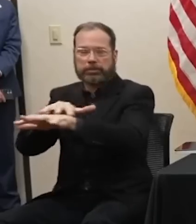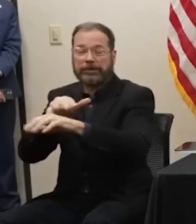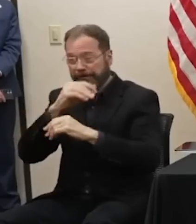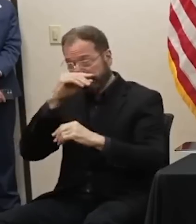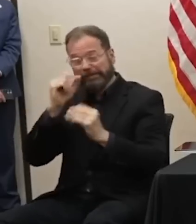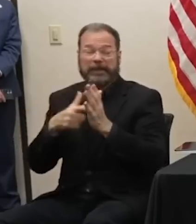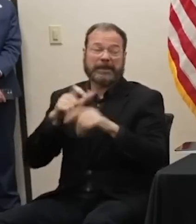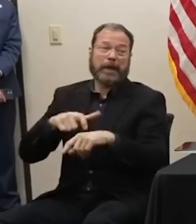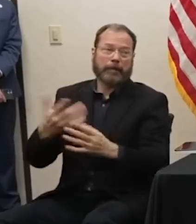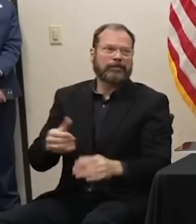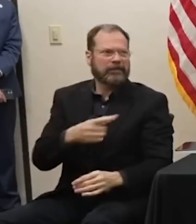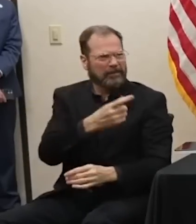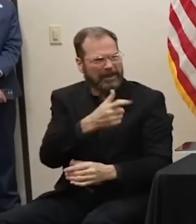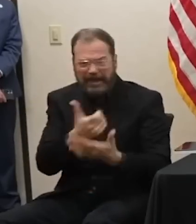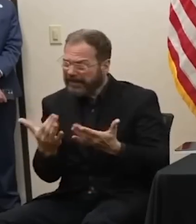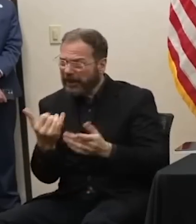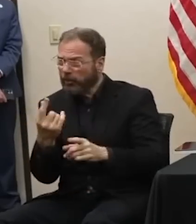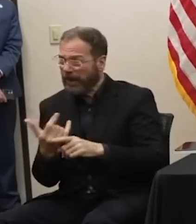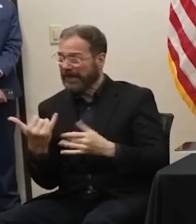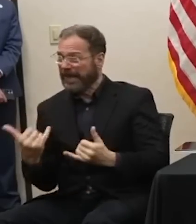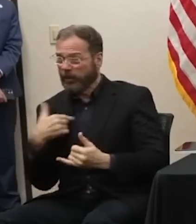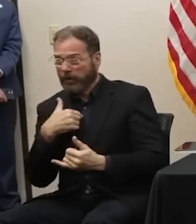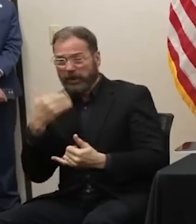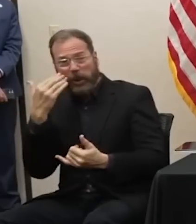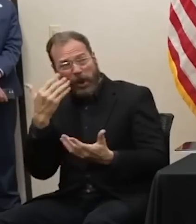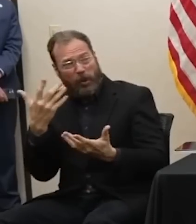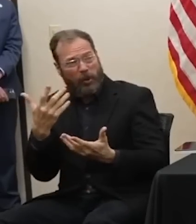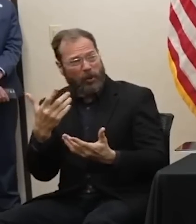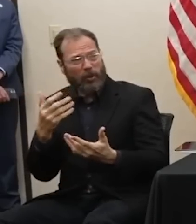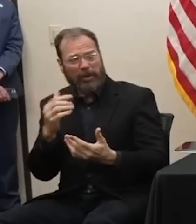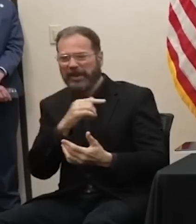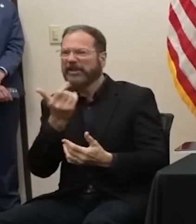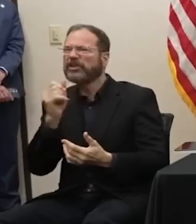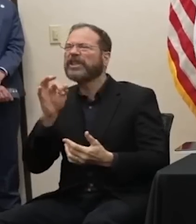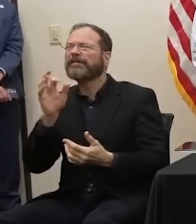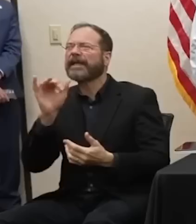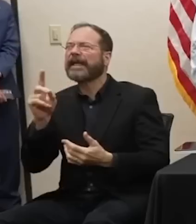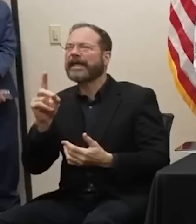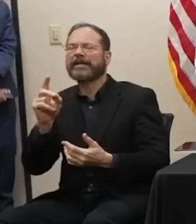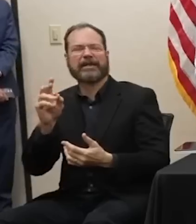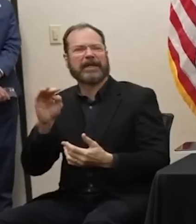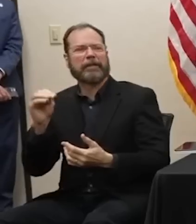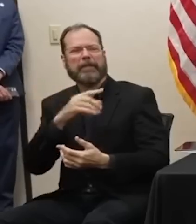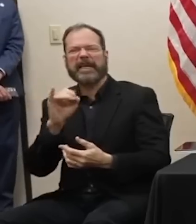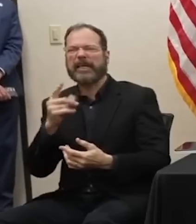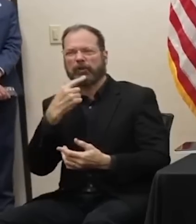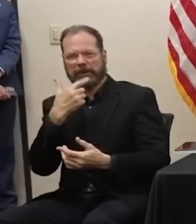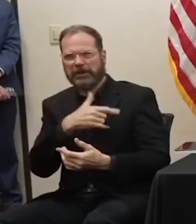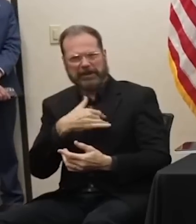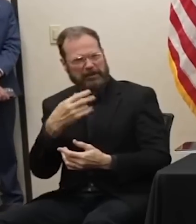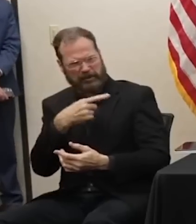and operational. But it does take some time. So is there anything going on actively that we know of? And maybe, Chief Kidd, this is a question for you in